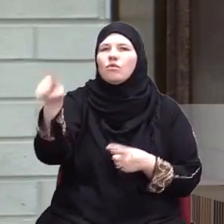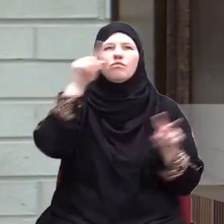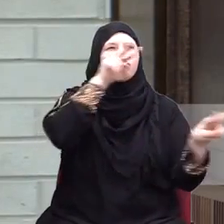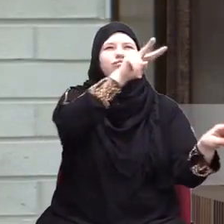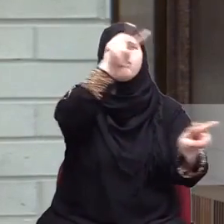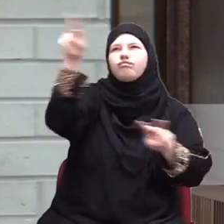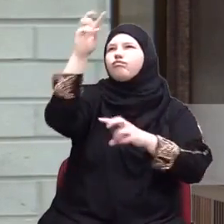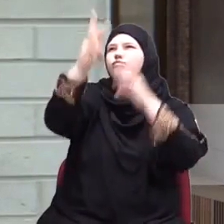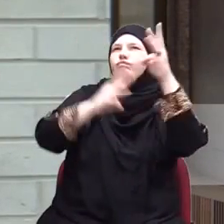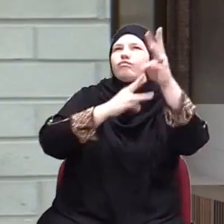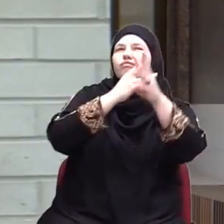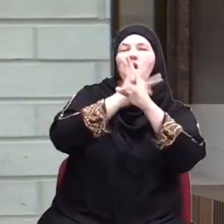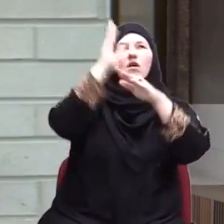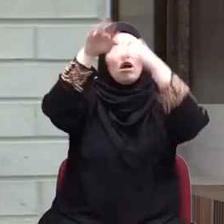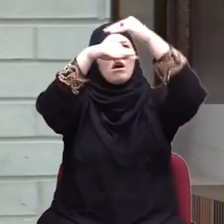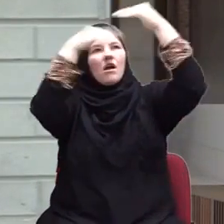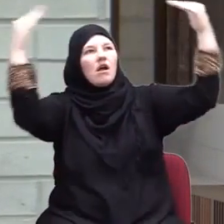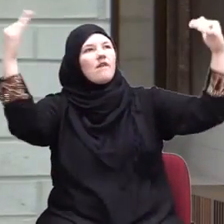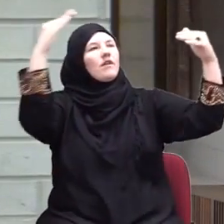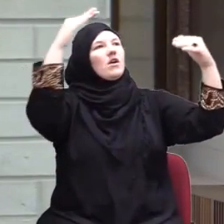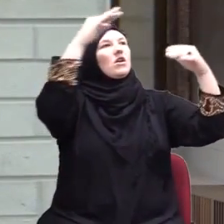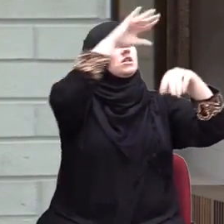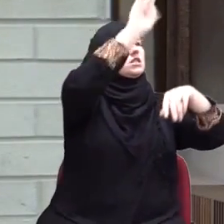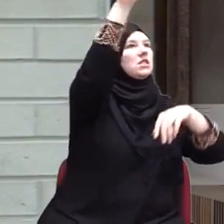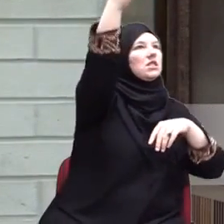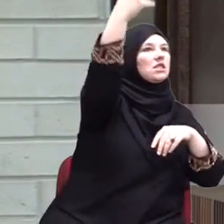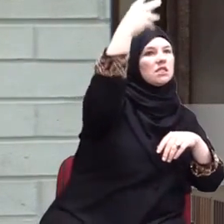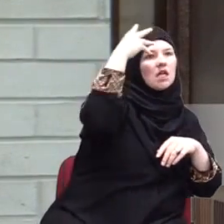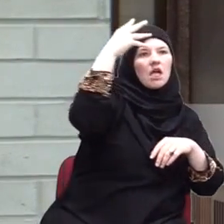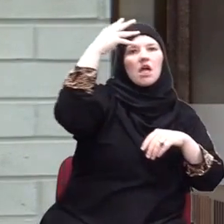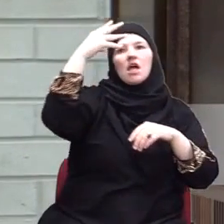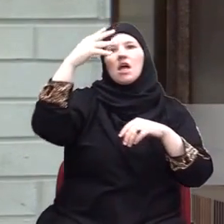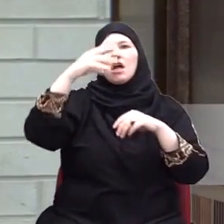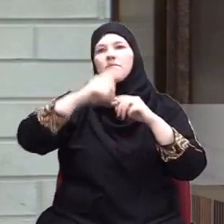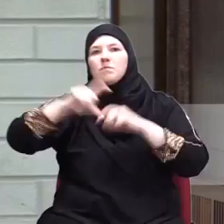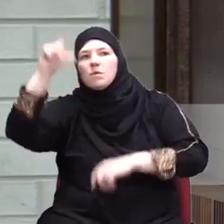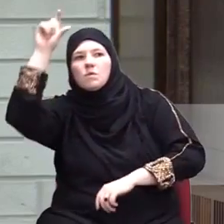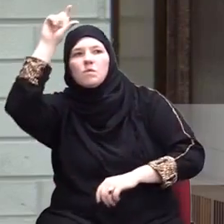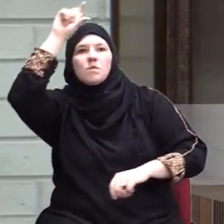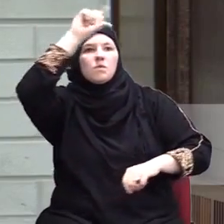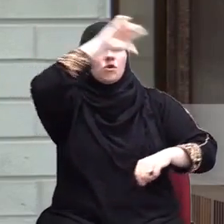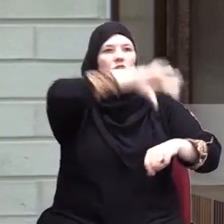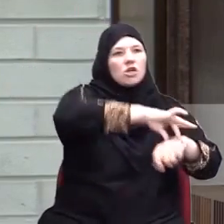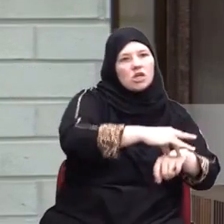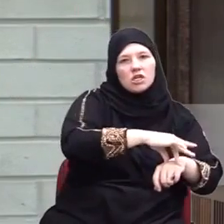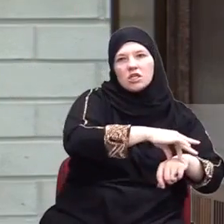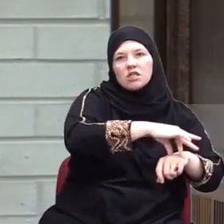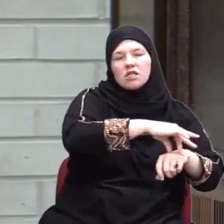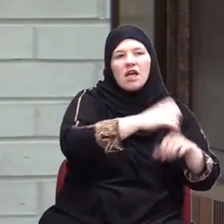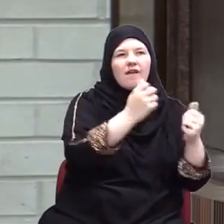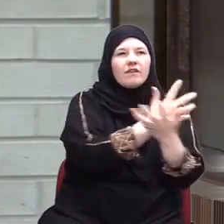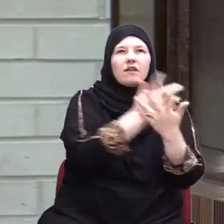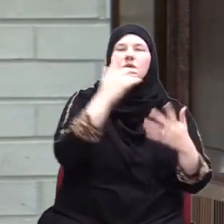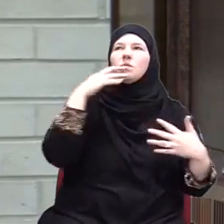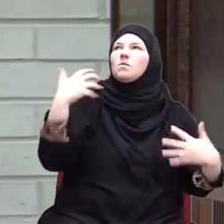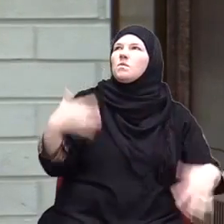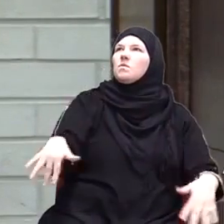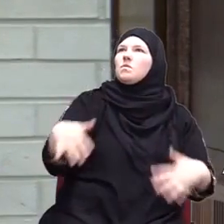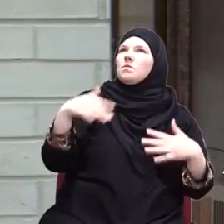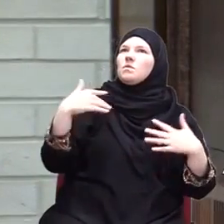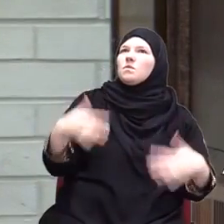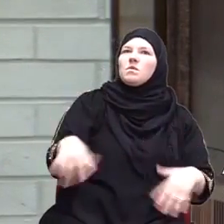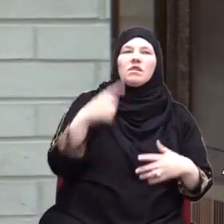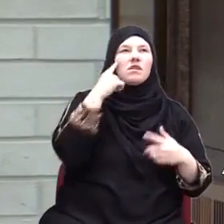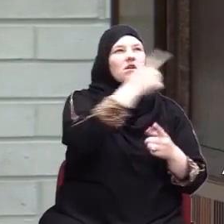you like, Allah can pick even a smaller animal or insect or